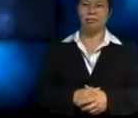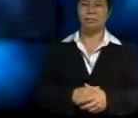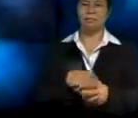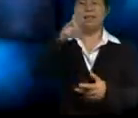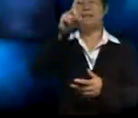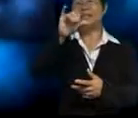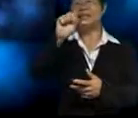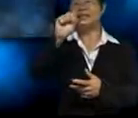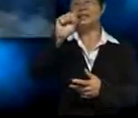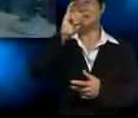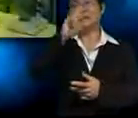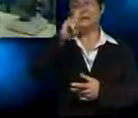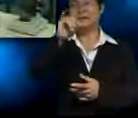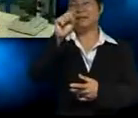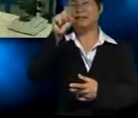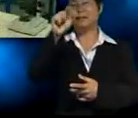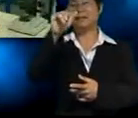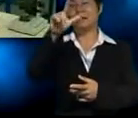Distillation.